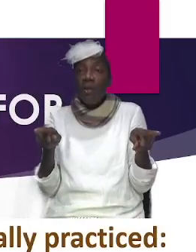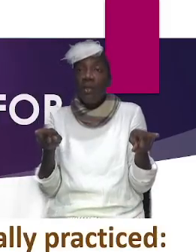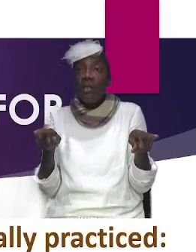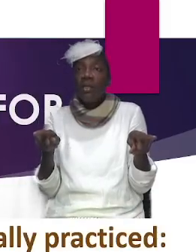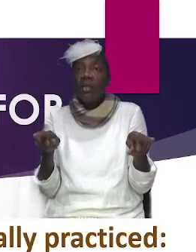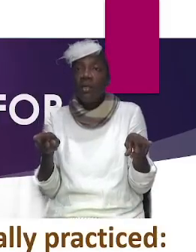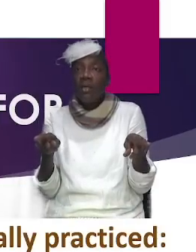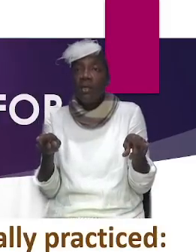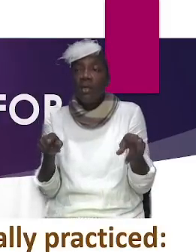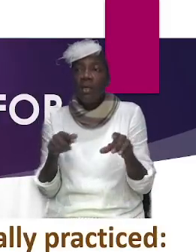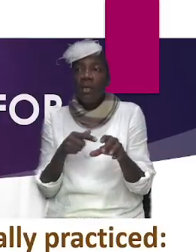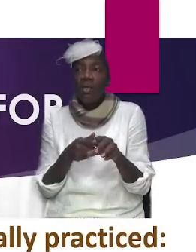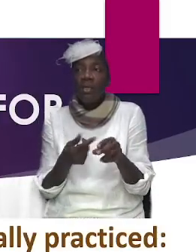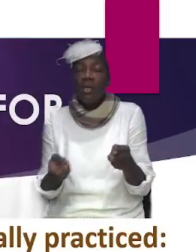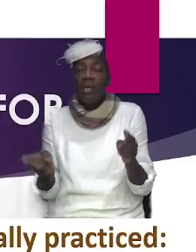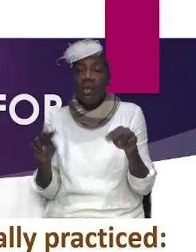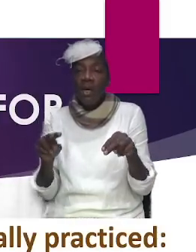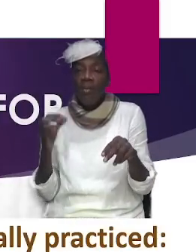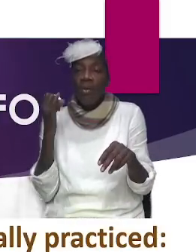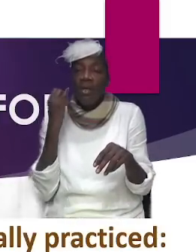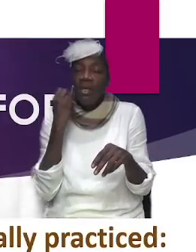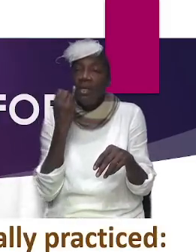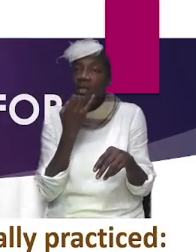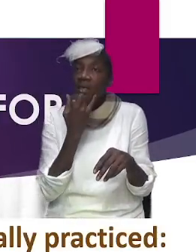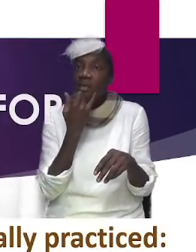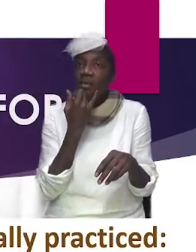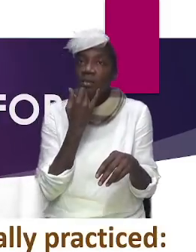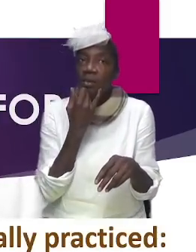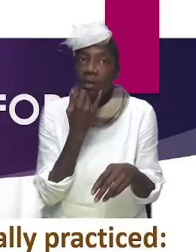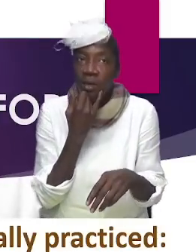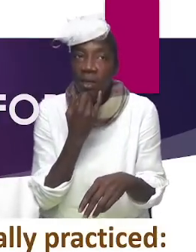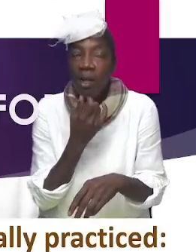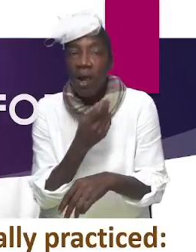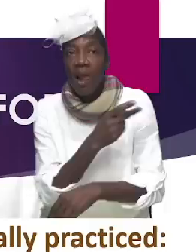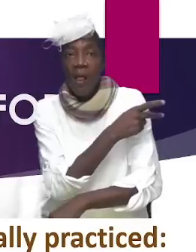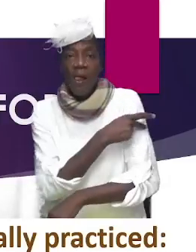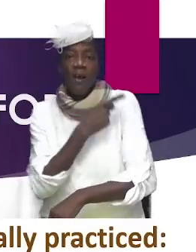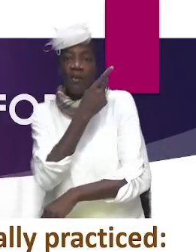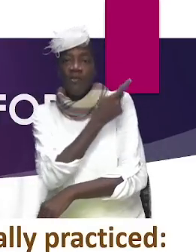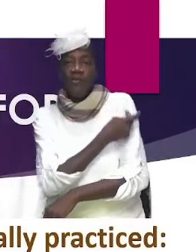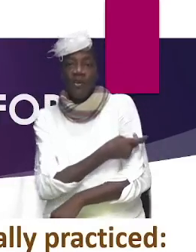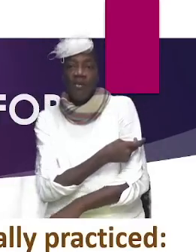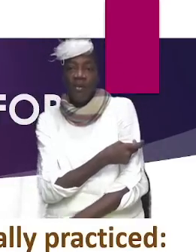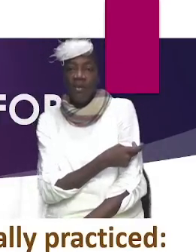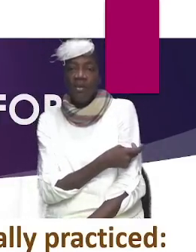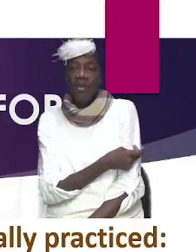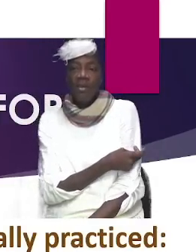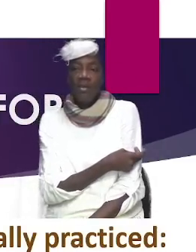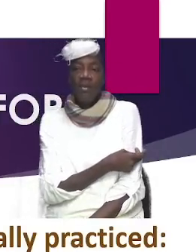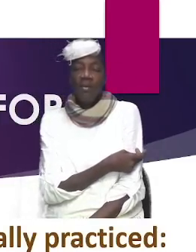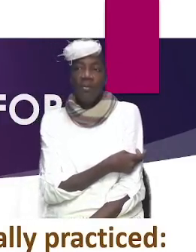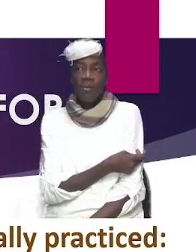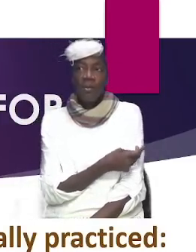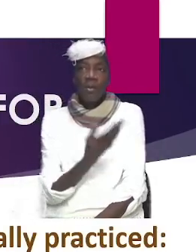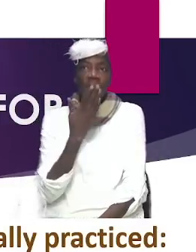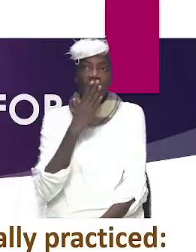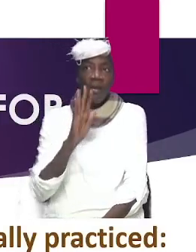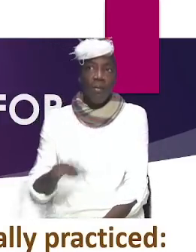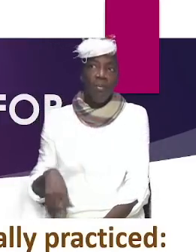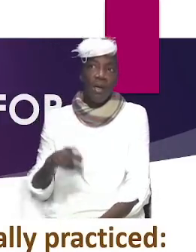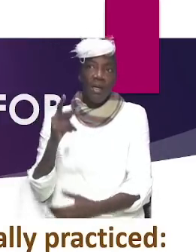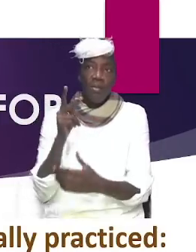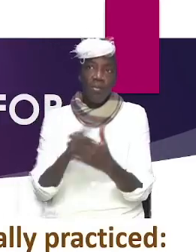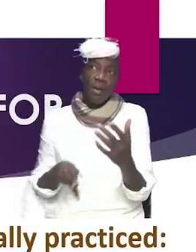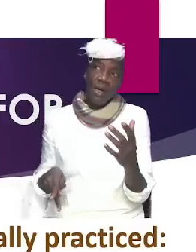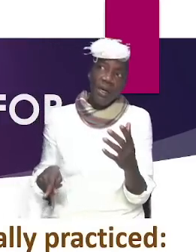over time, what started to happen in Israel, and this is the Pharisees and the part that is bad, because folks now